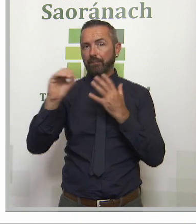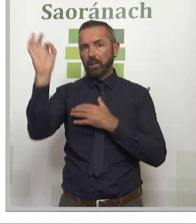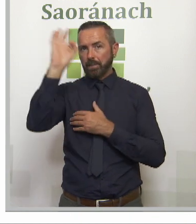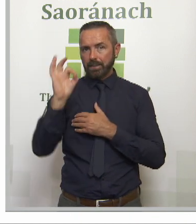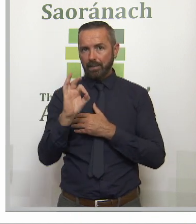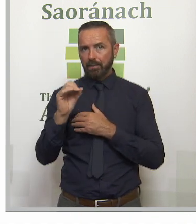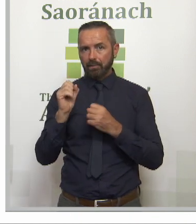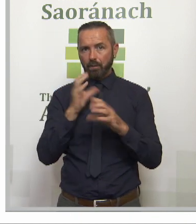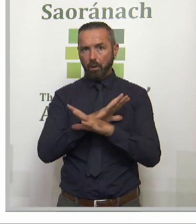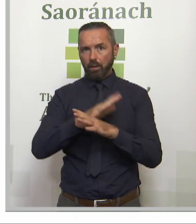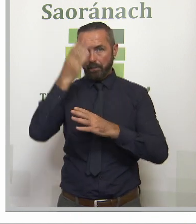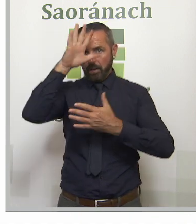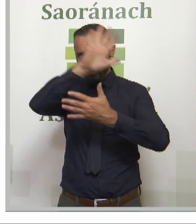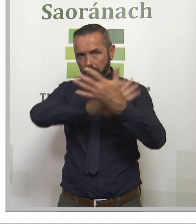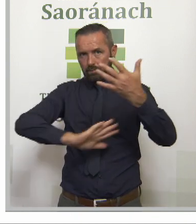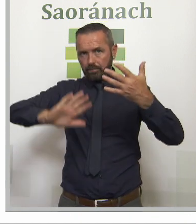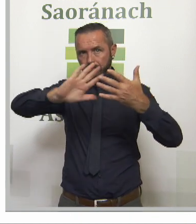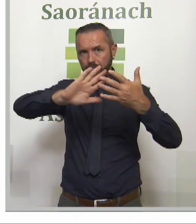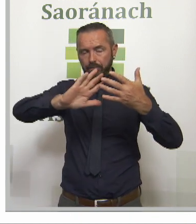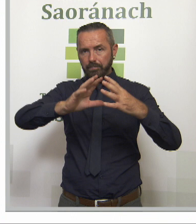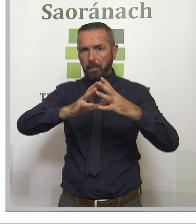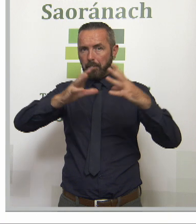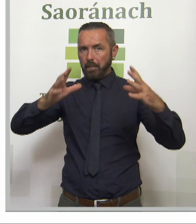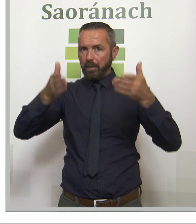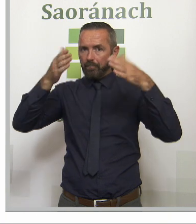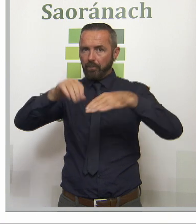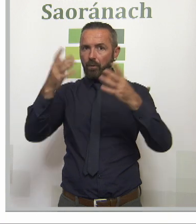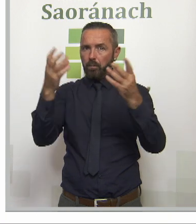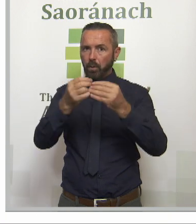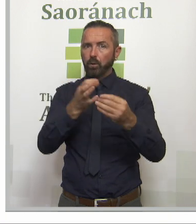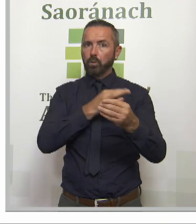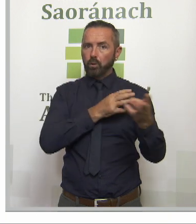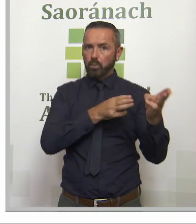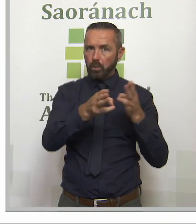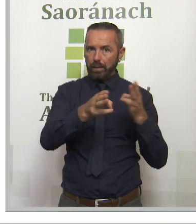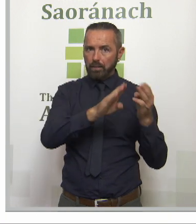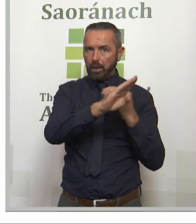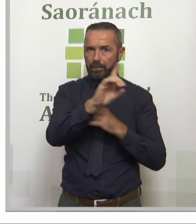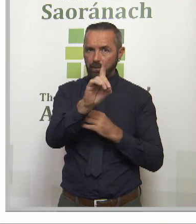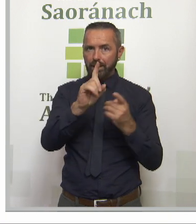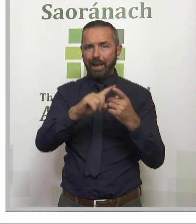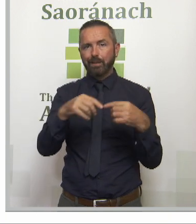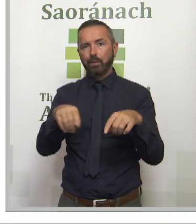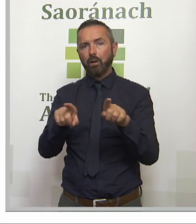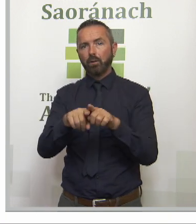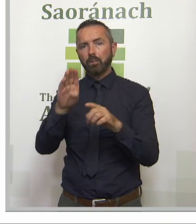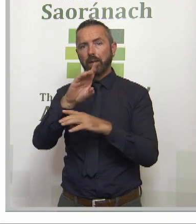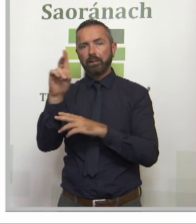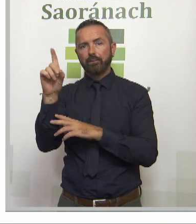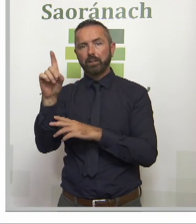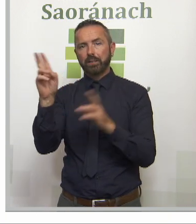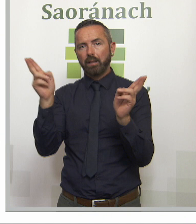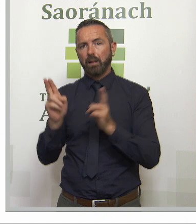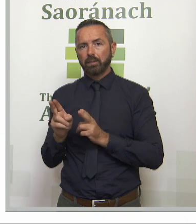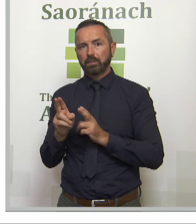all our land area. And obviously, it's a major focus for both good practice in biodiversity and also biodiversity loss. It's not